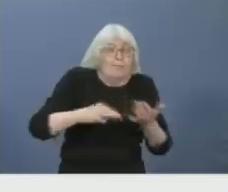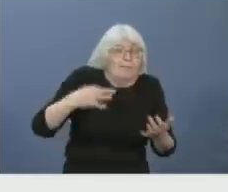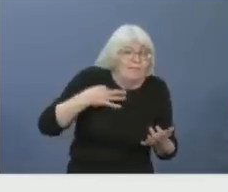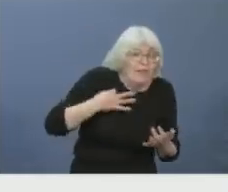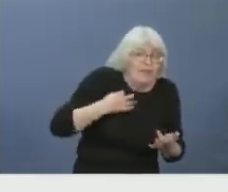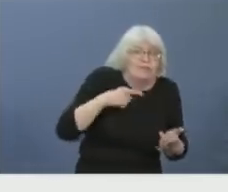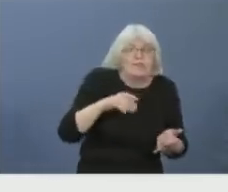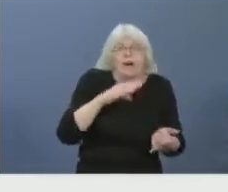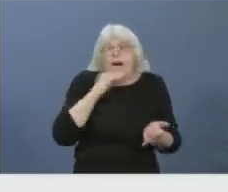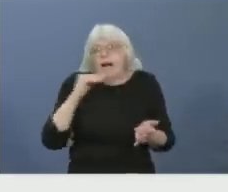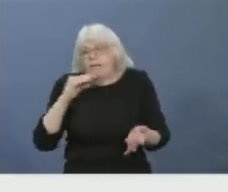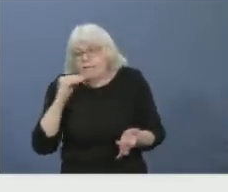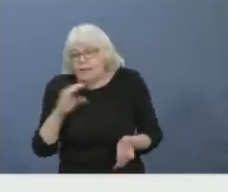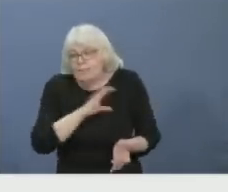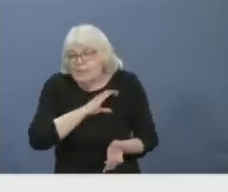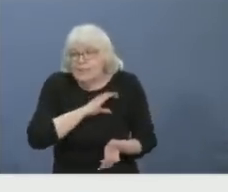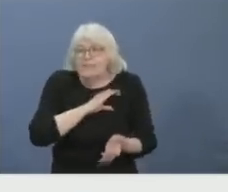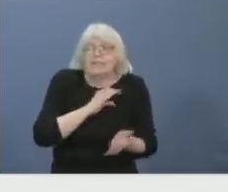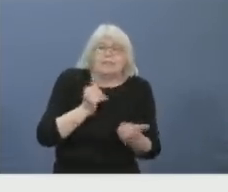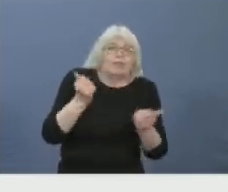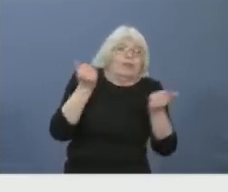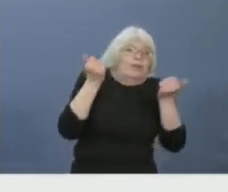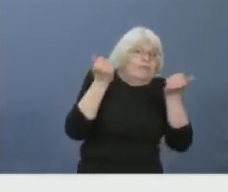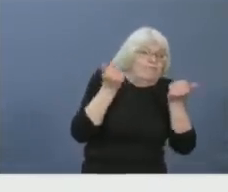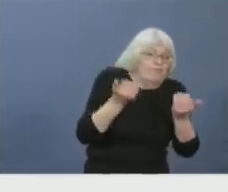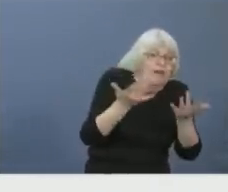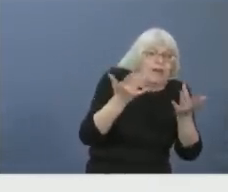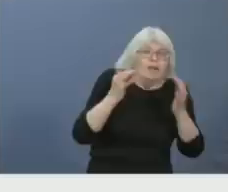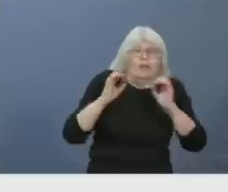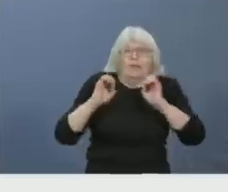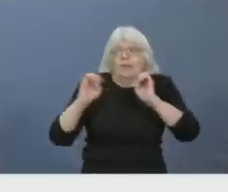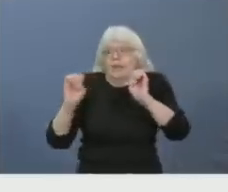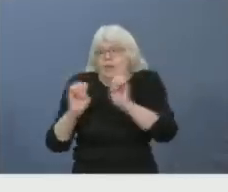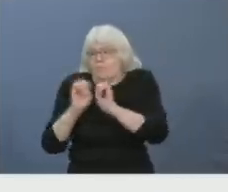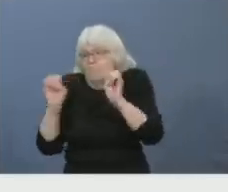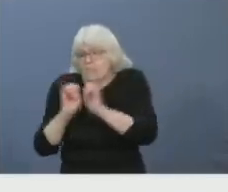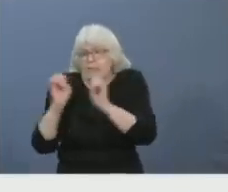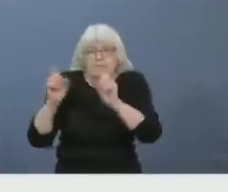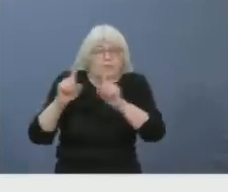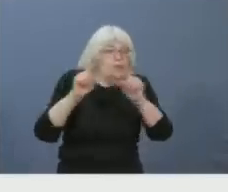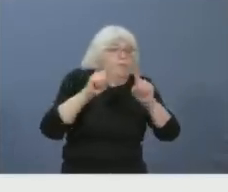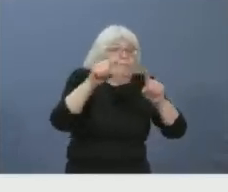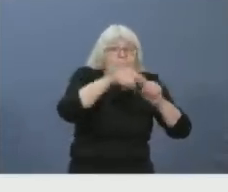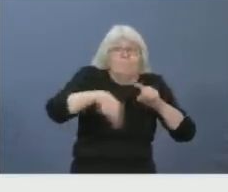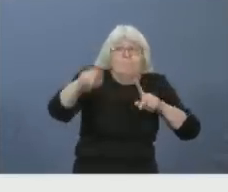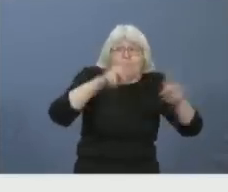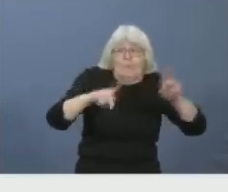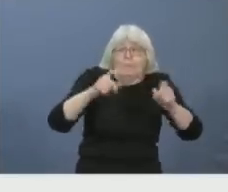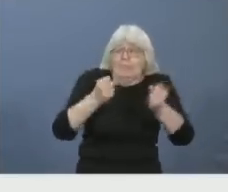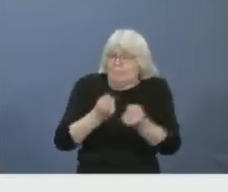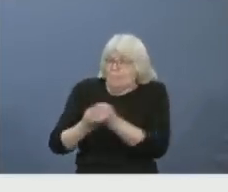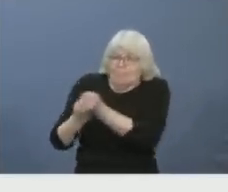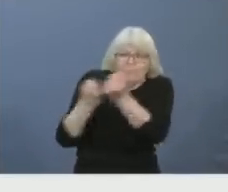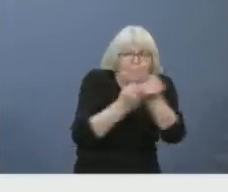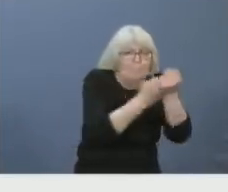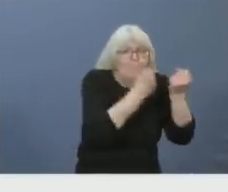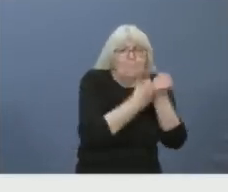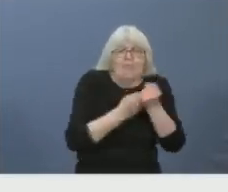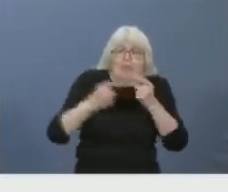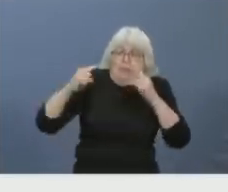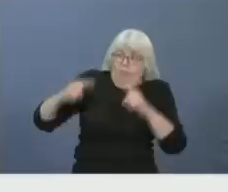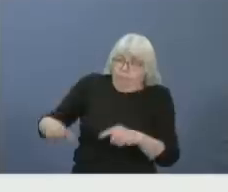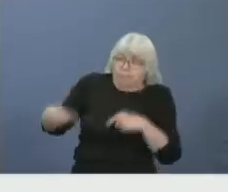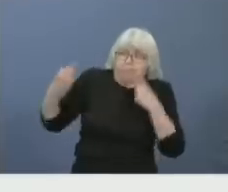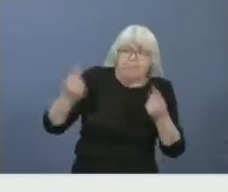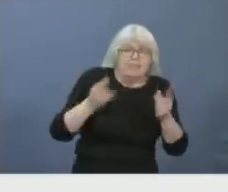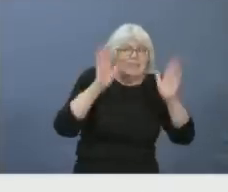and Halifax Regional Fire and Emergency employees. Since Sunday, our officers and employees have continued to